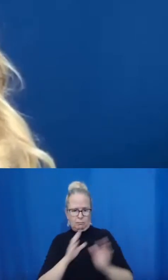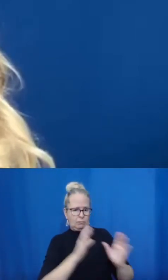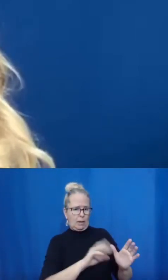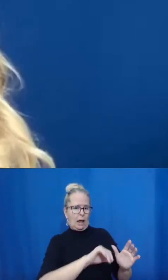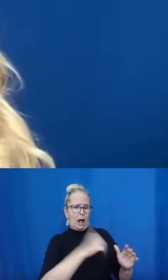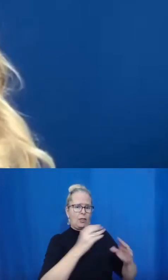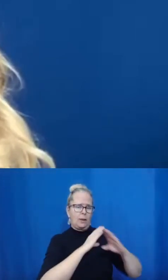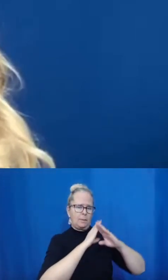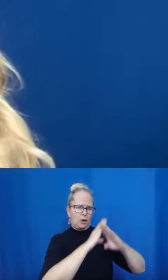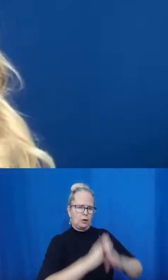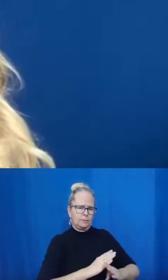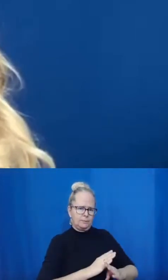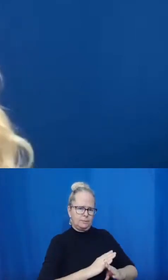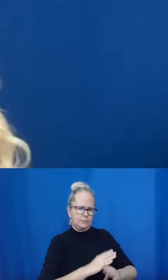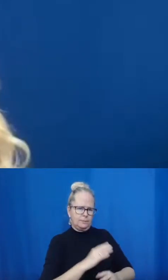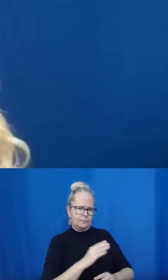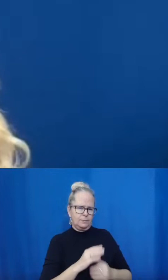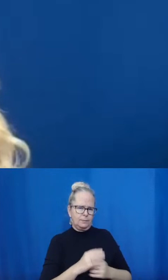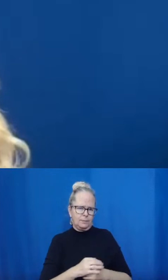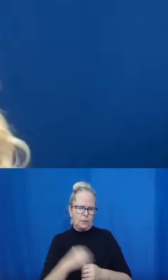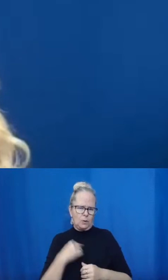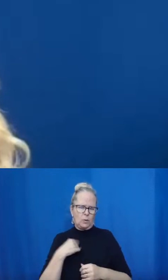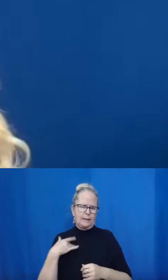And so we tend to